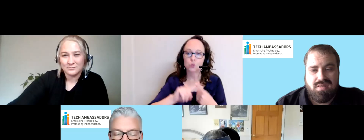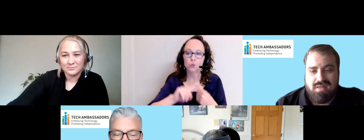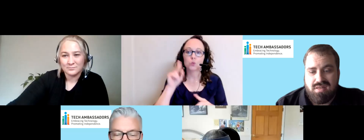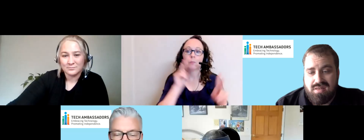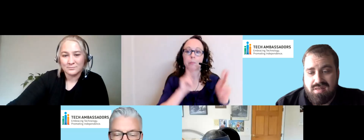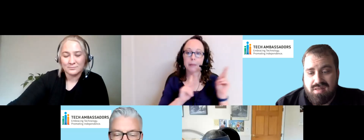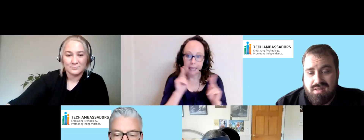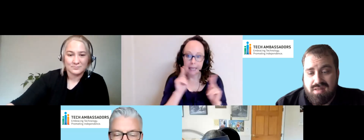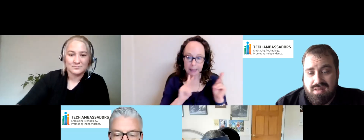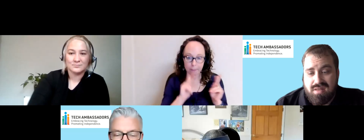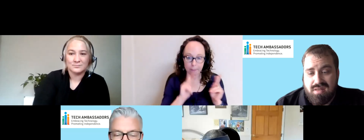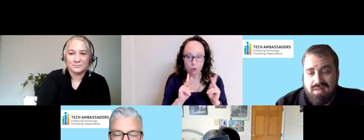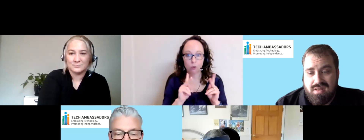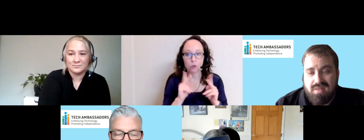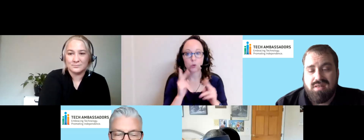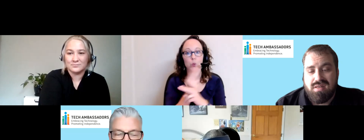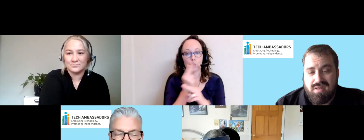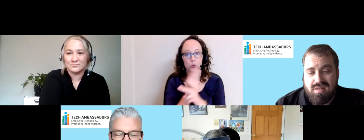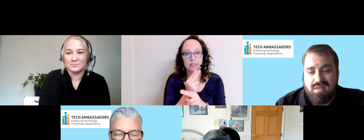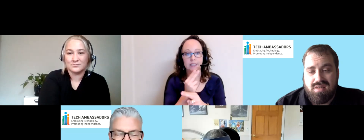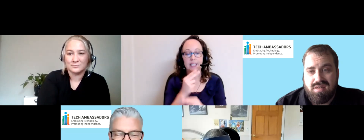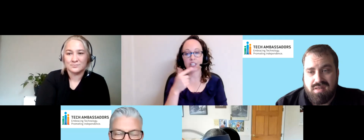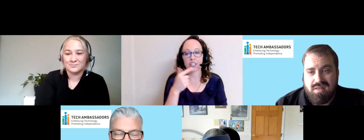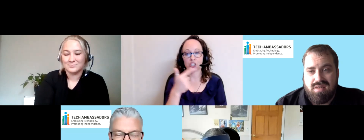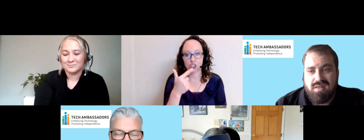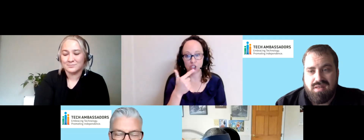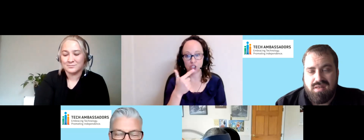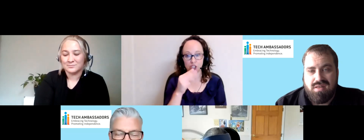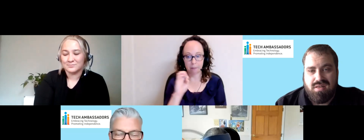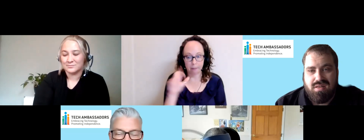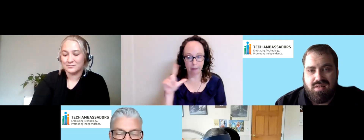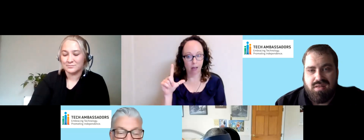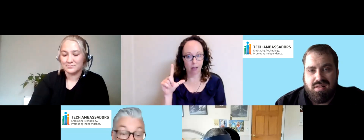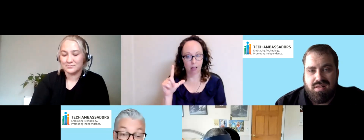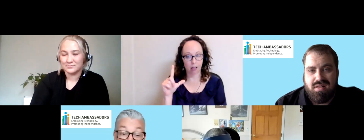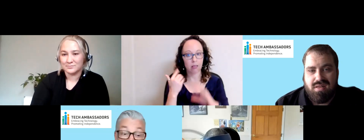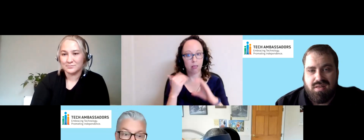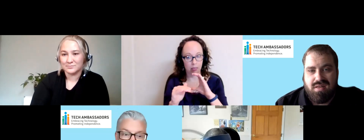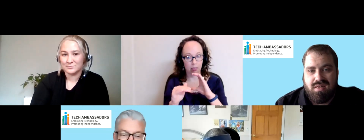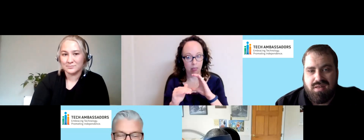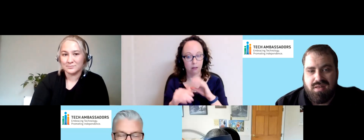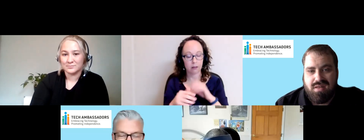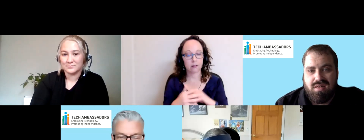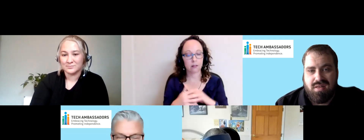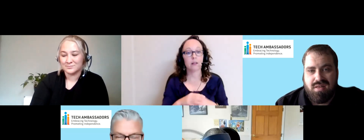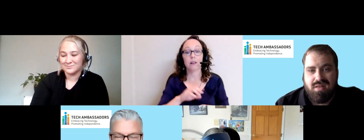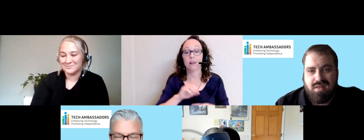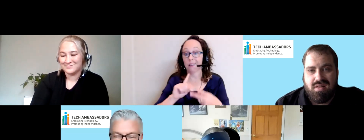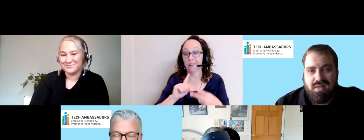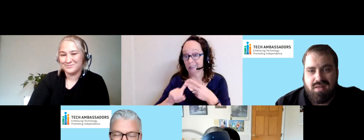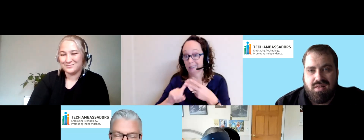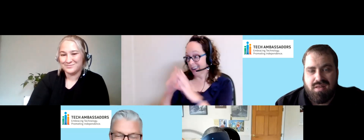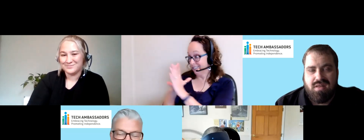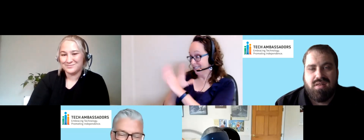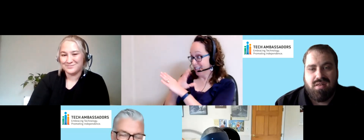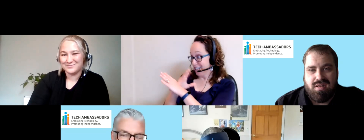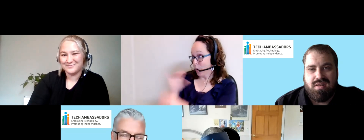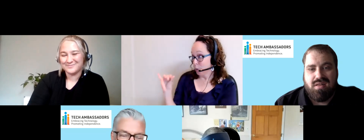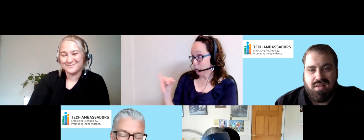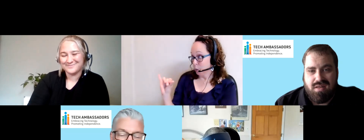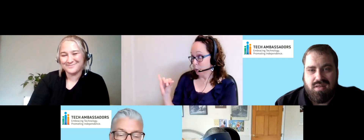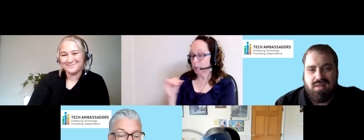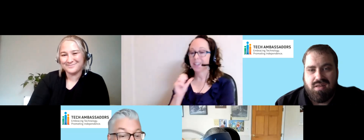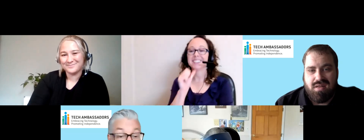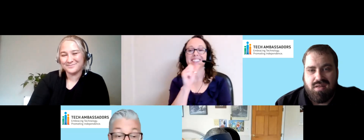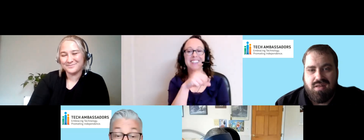on Gmail. On Gmail Yeah, and on video, maybe like today? yeah.